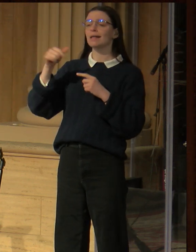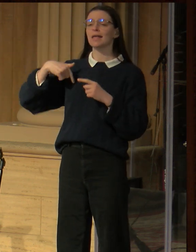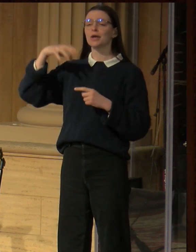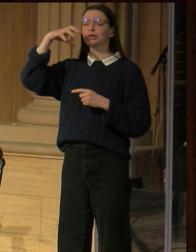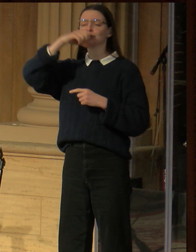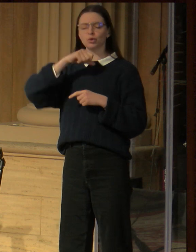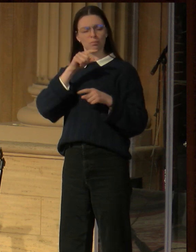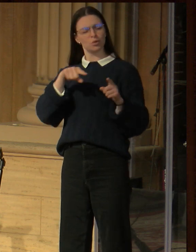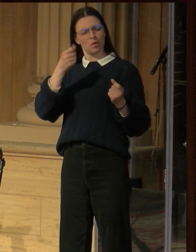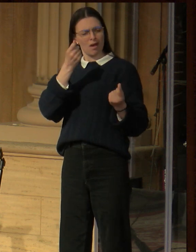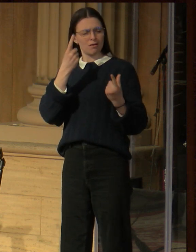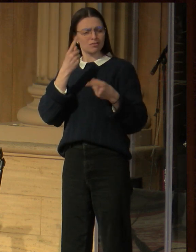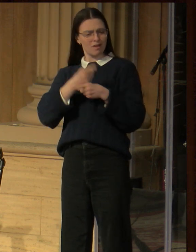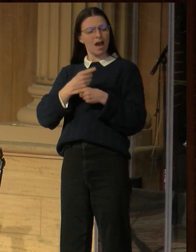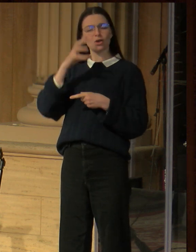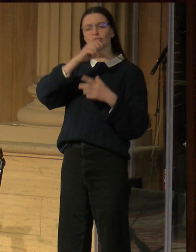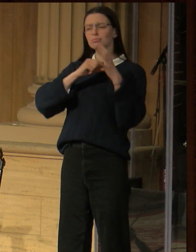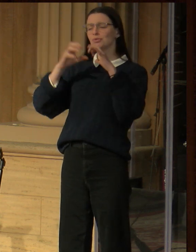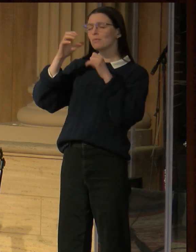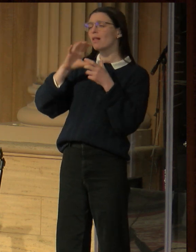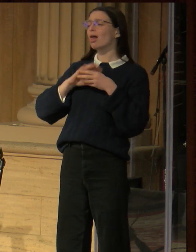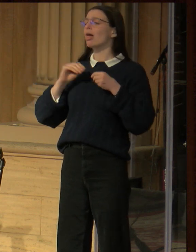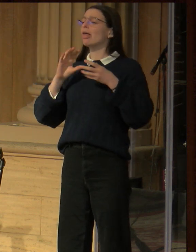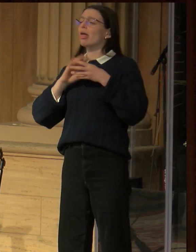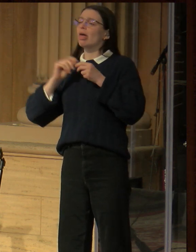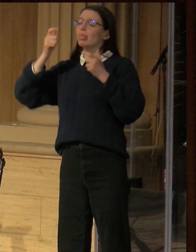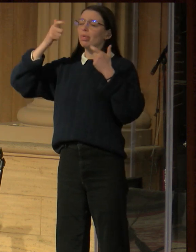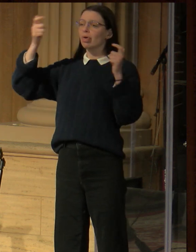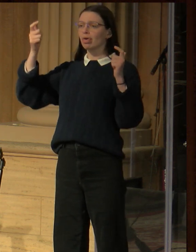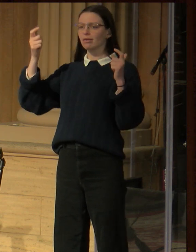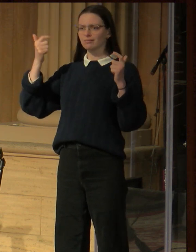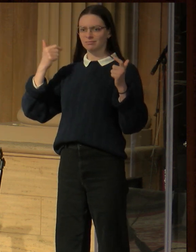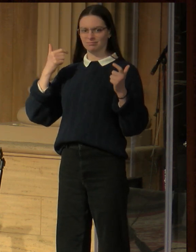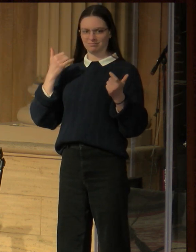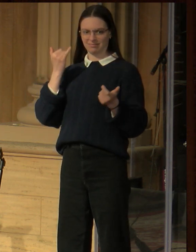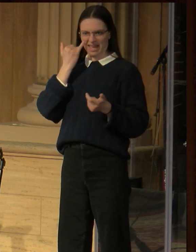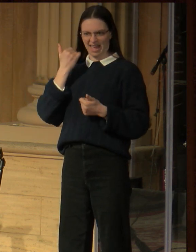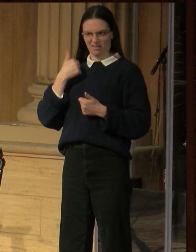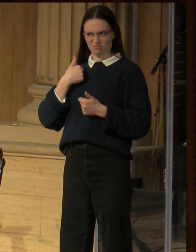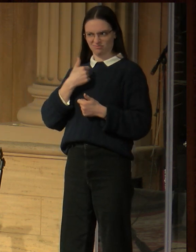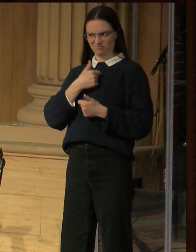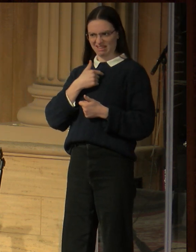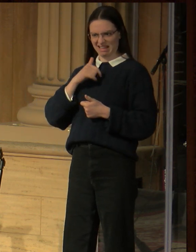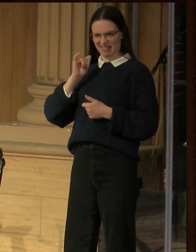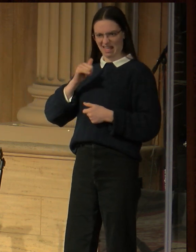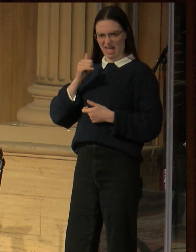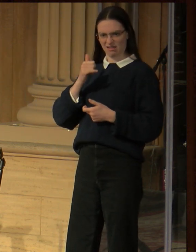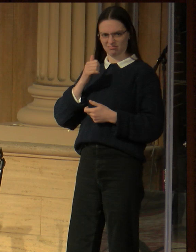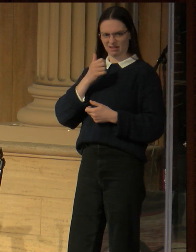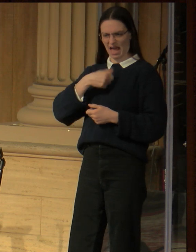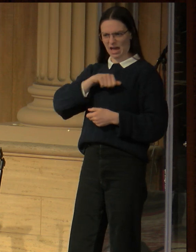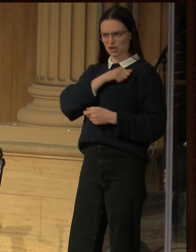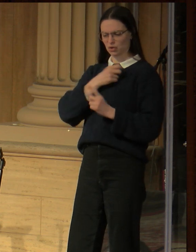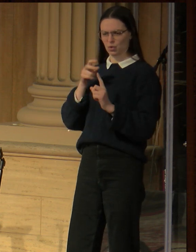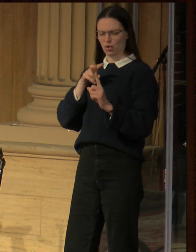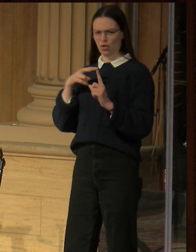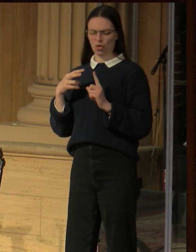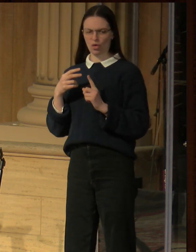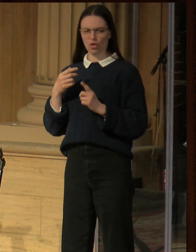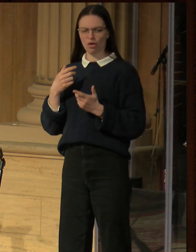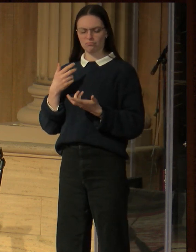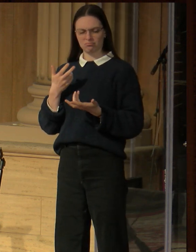understands all these things that they're talking about. And if we're always like that, we're not being loving to the people who are just a little bit behind